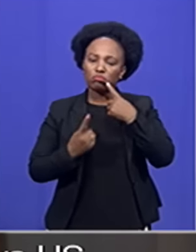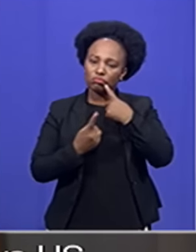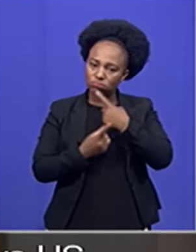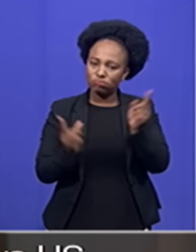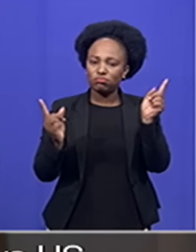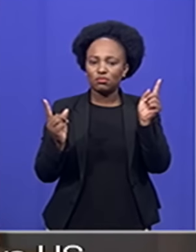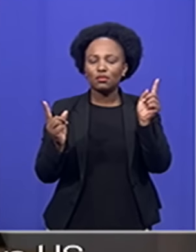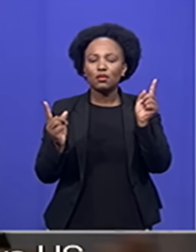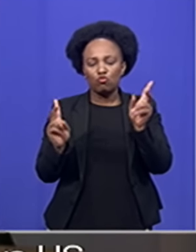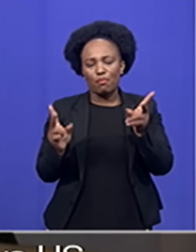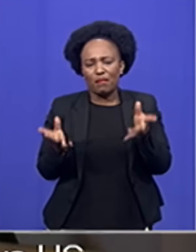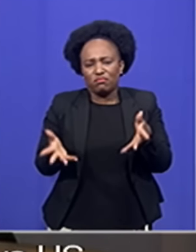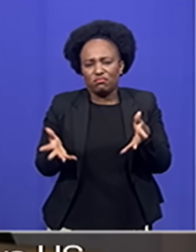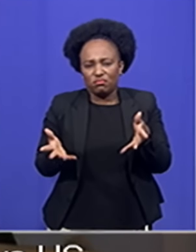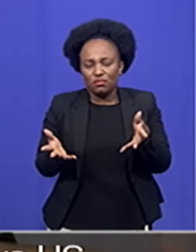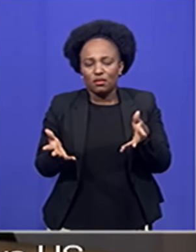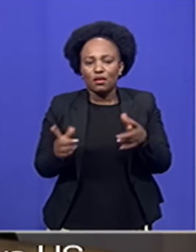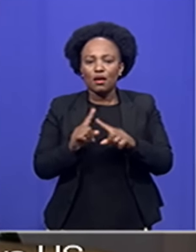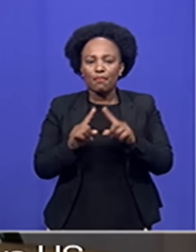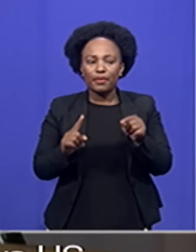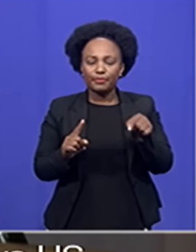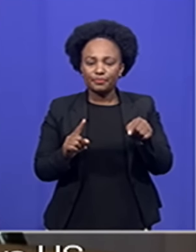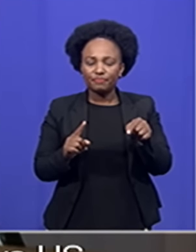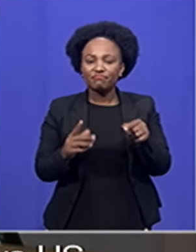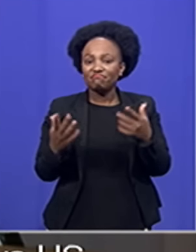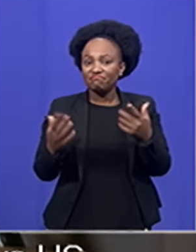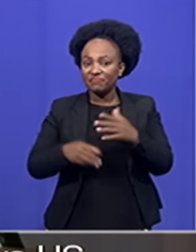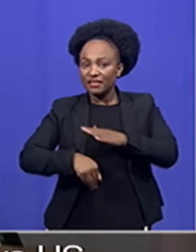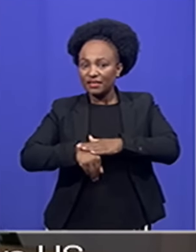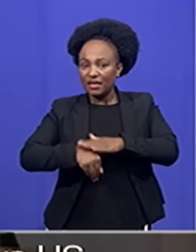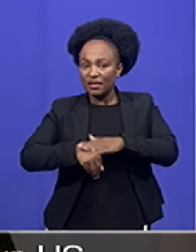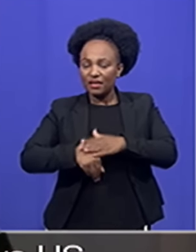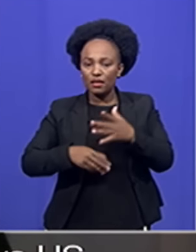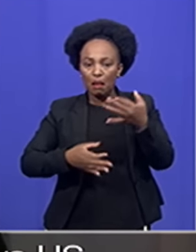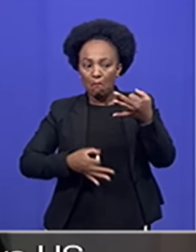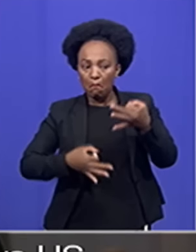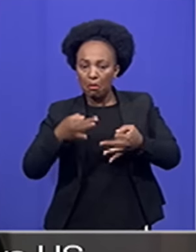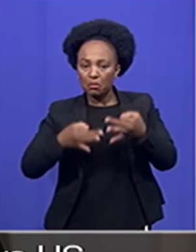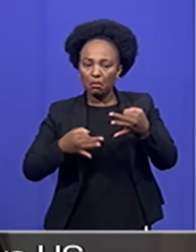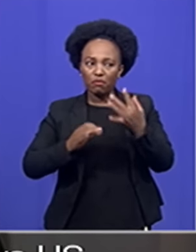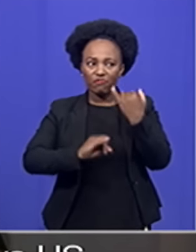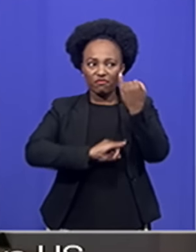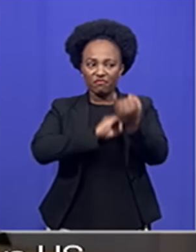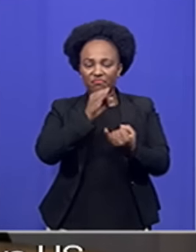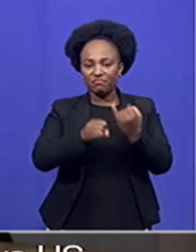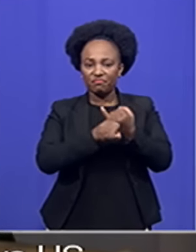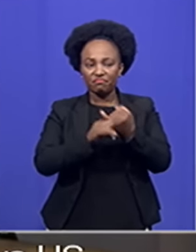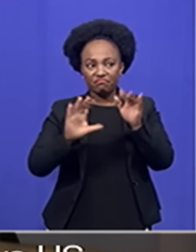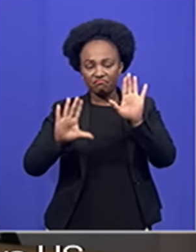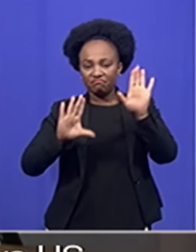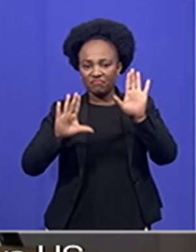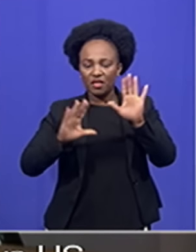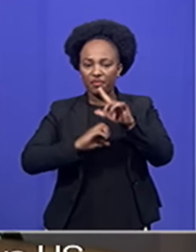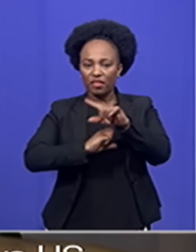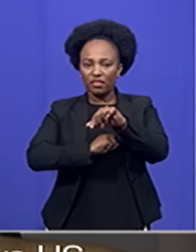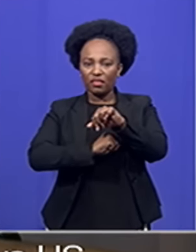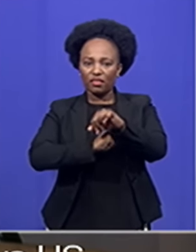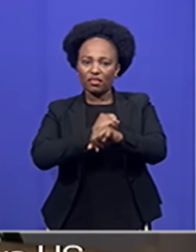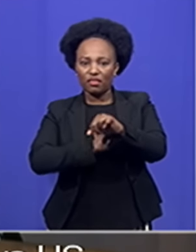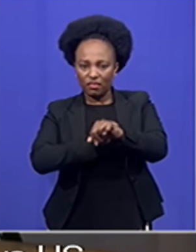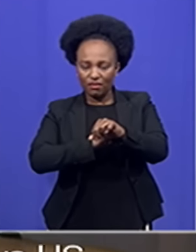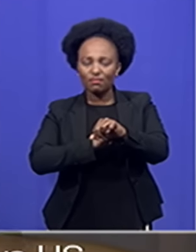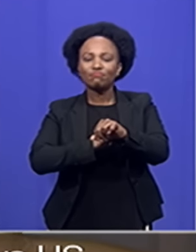mme gonne because re mo nakong tse di ileng goreng dipolotiki tsa bo ditšhabatšhaba ga di a tsitsa yaanong e